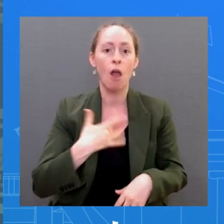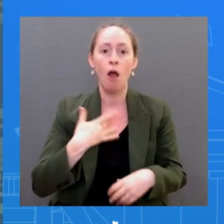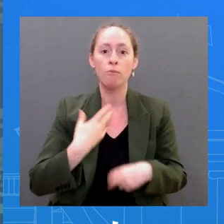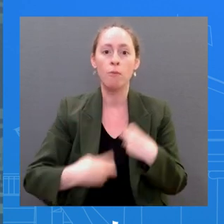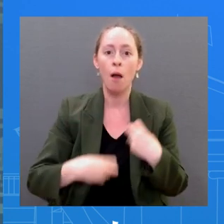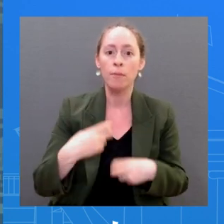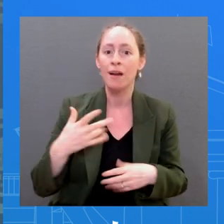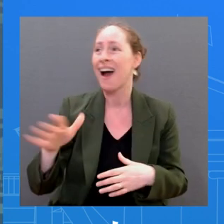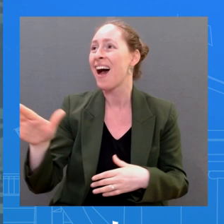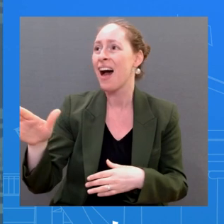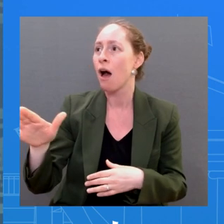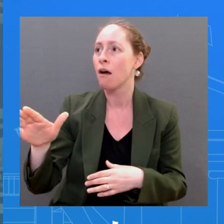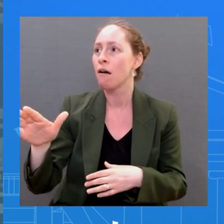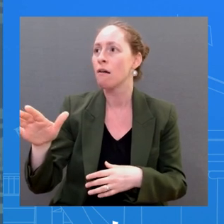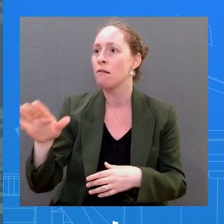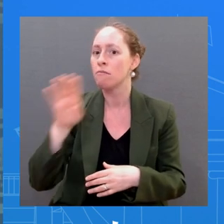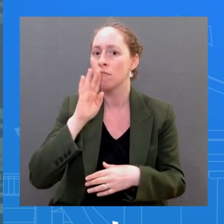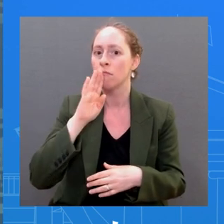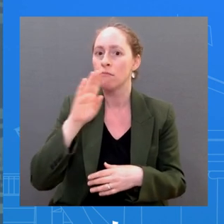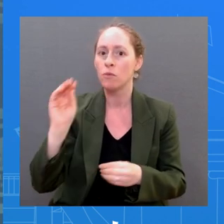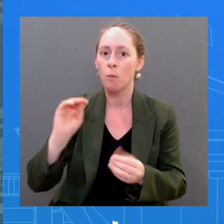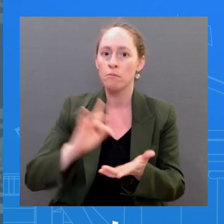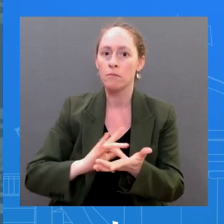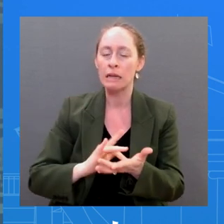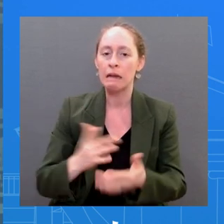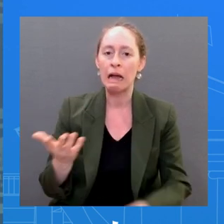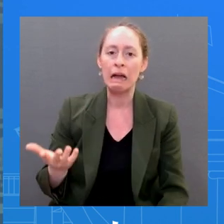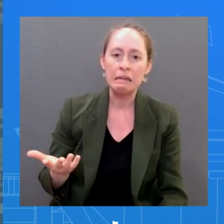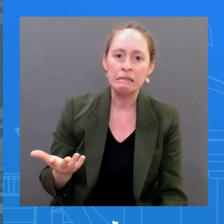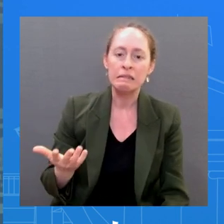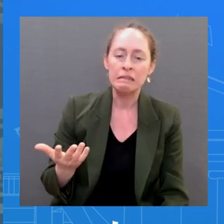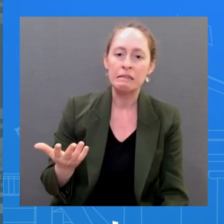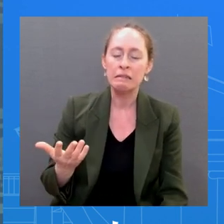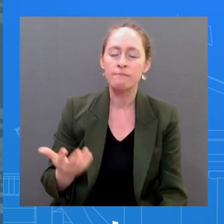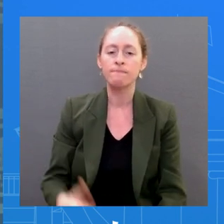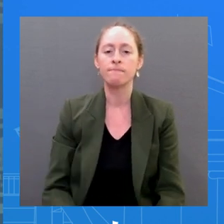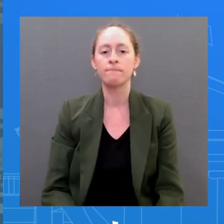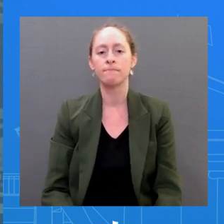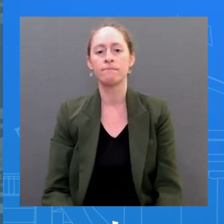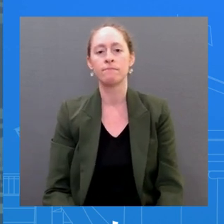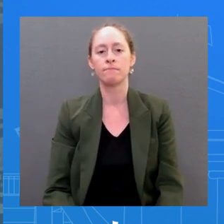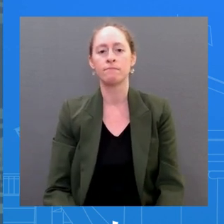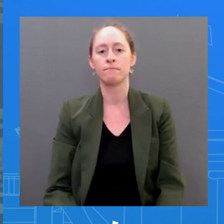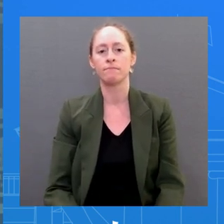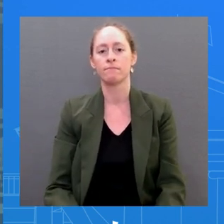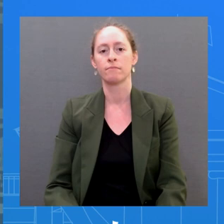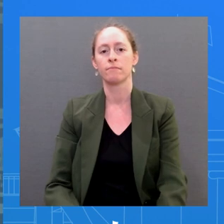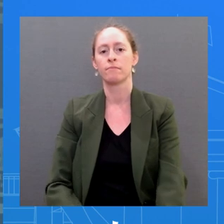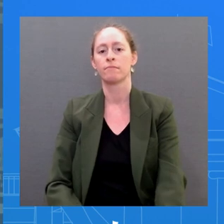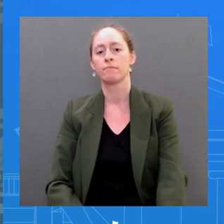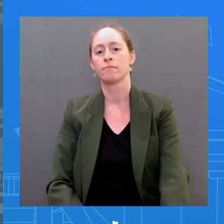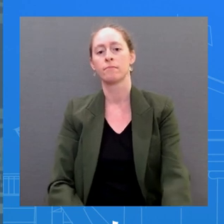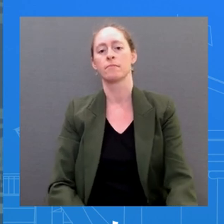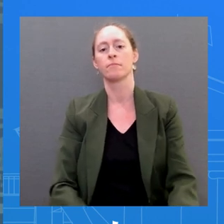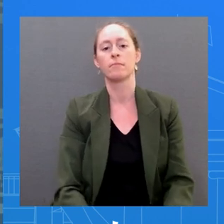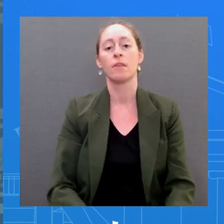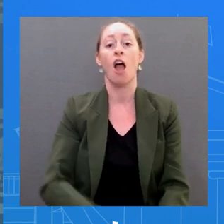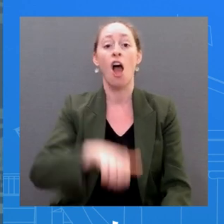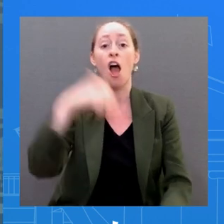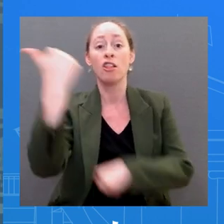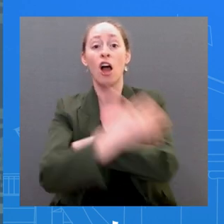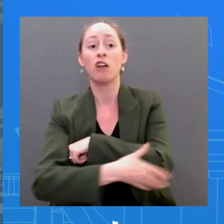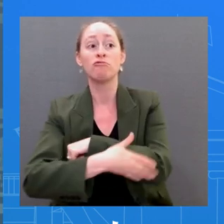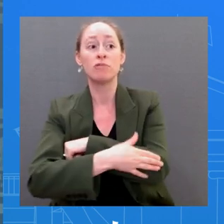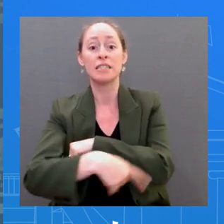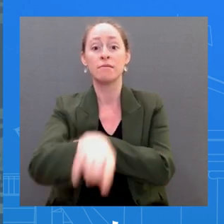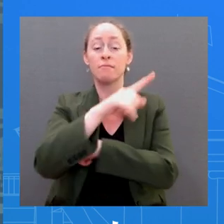life-threatening illness. We're losing our spot in line while other countries are moving forward and buying next-generation vaccines for all